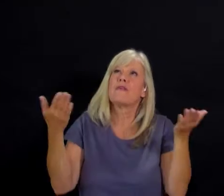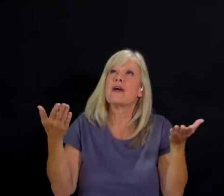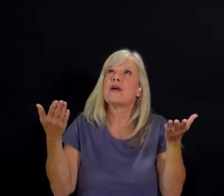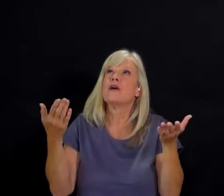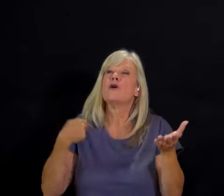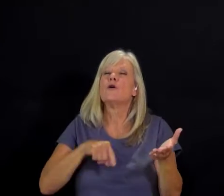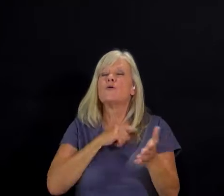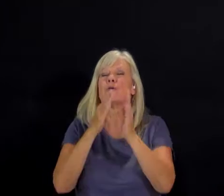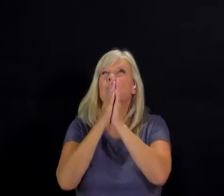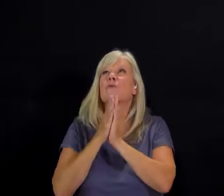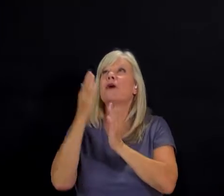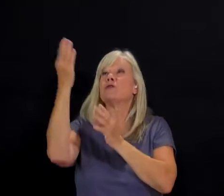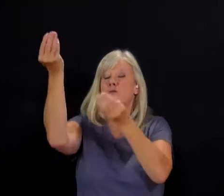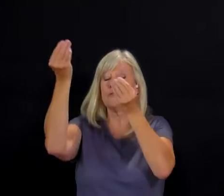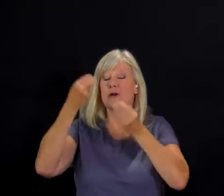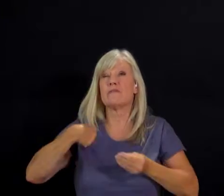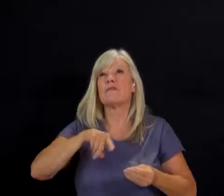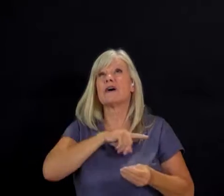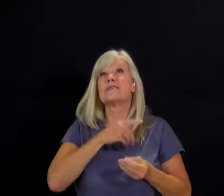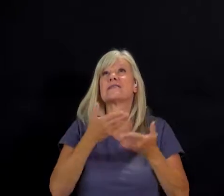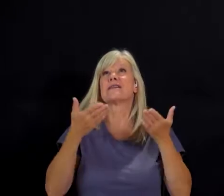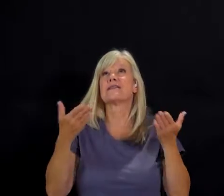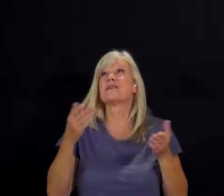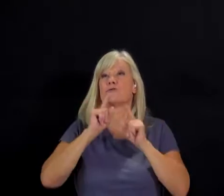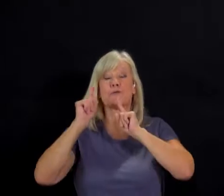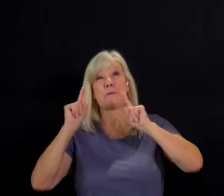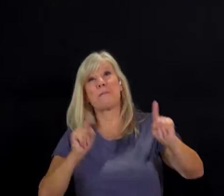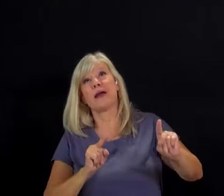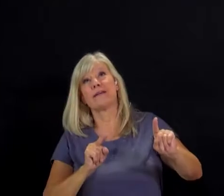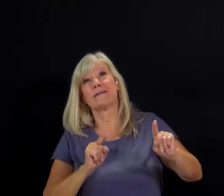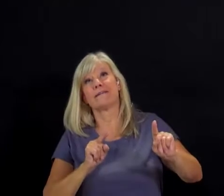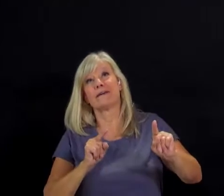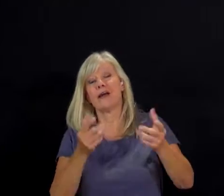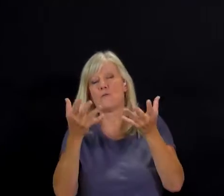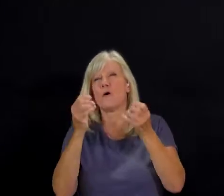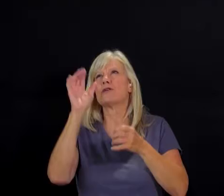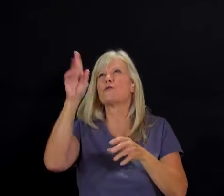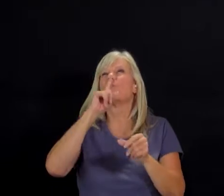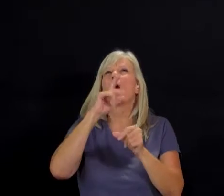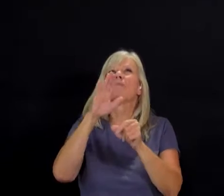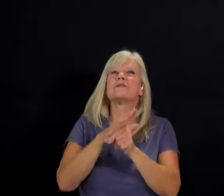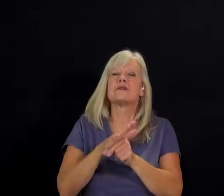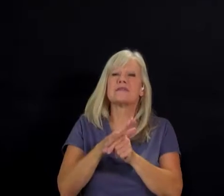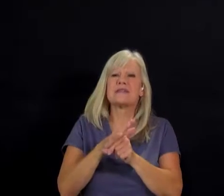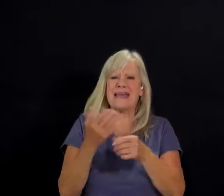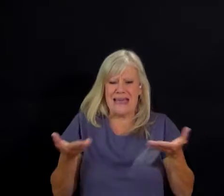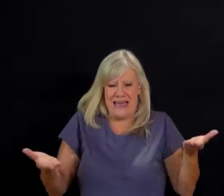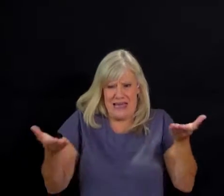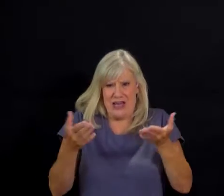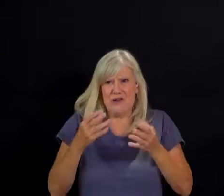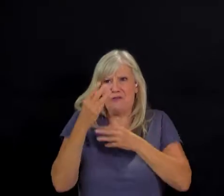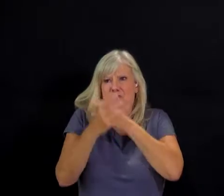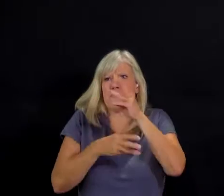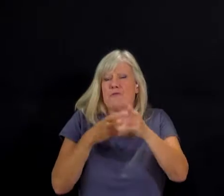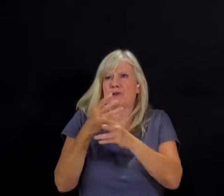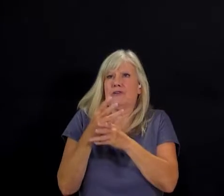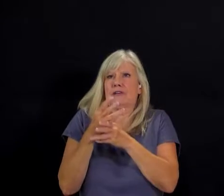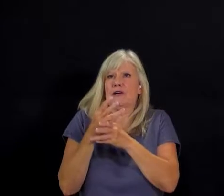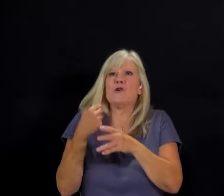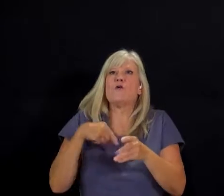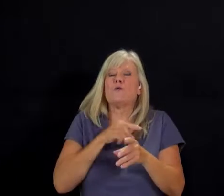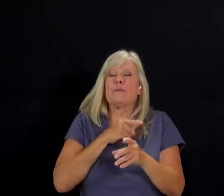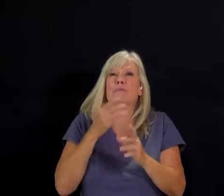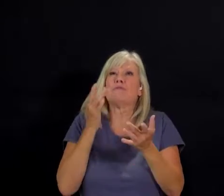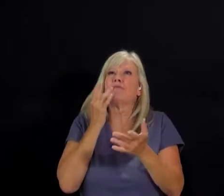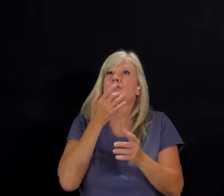command and to desire what you promise, that amid the uncertainties of this world, our hearts may be fixed on that